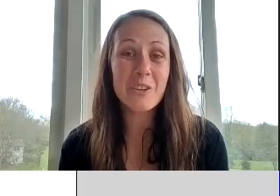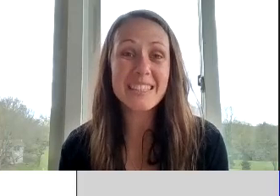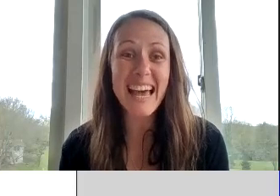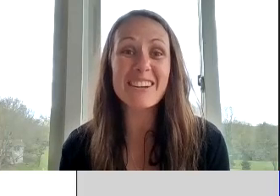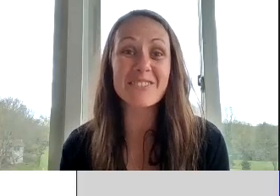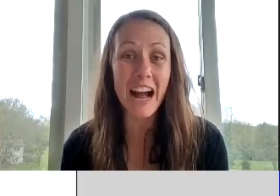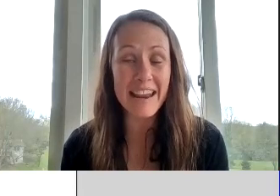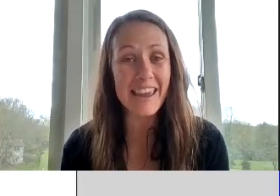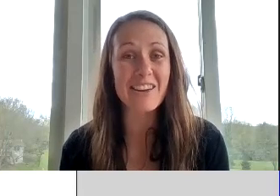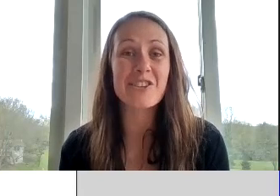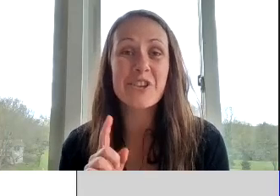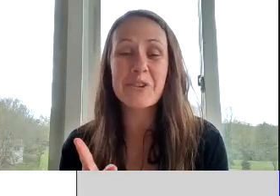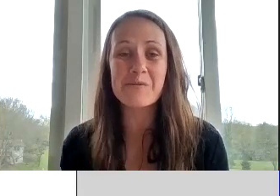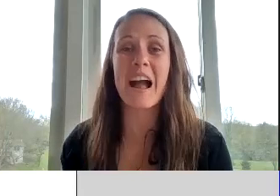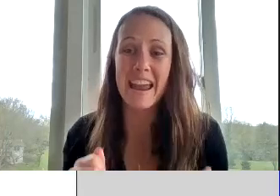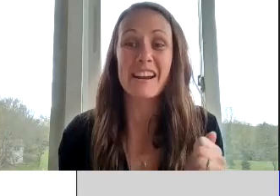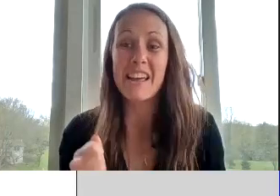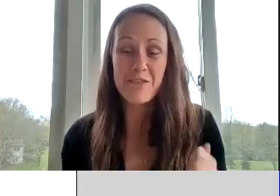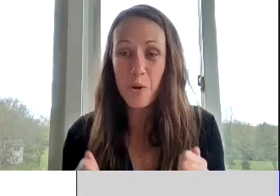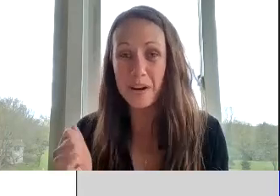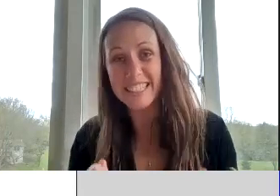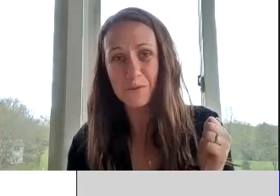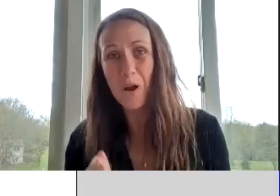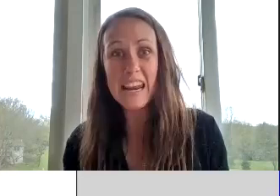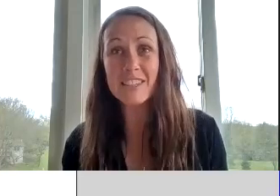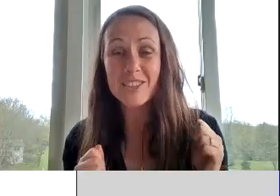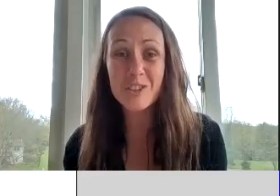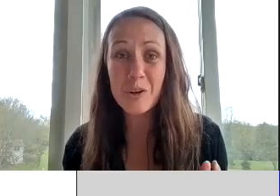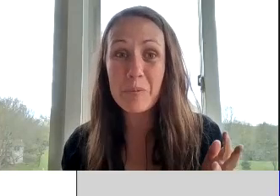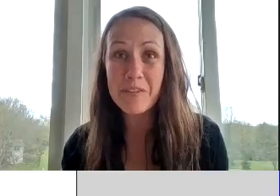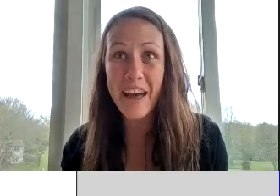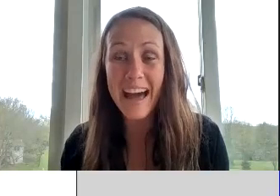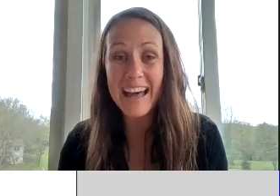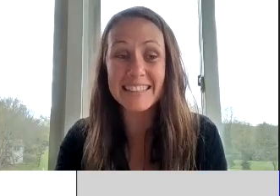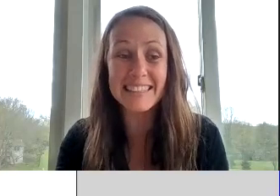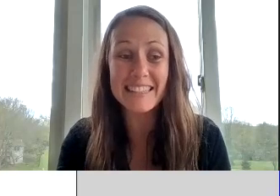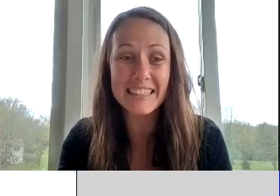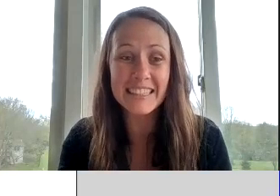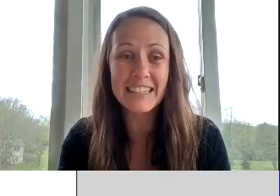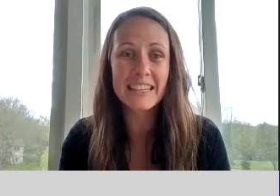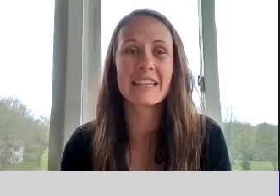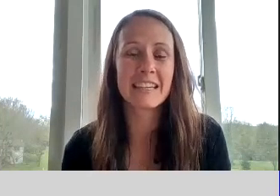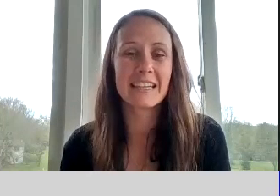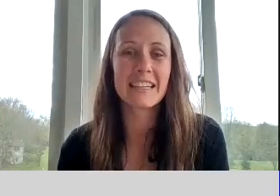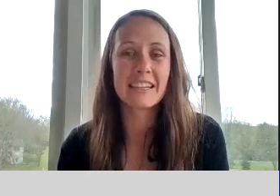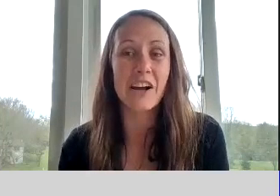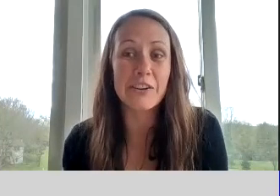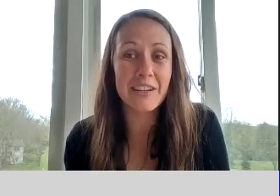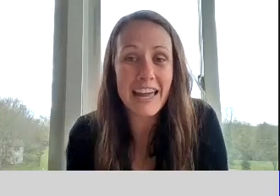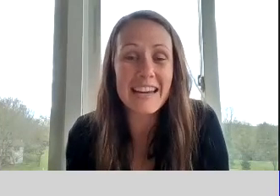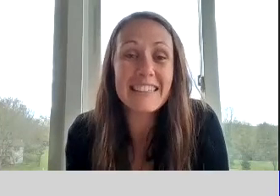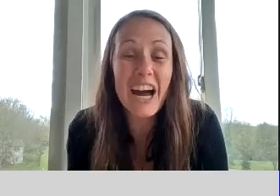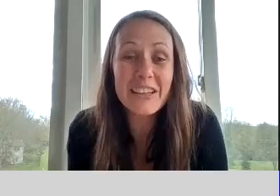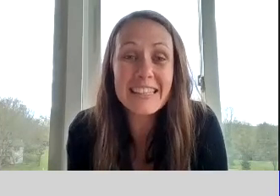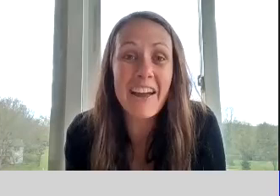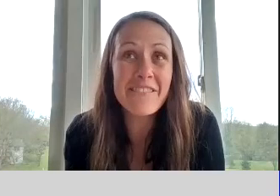If you said running, you were right. The horse is running super fast. All